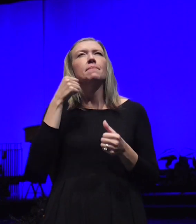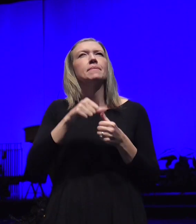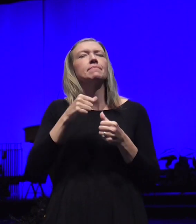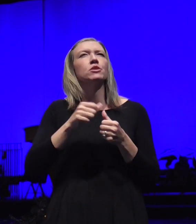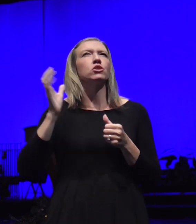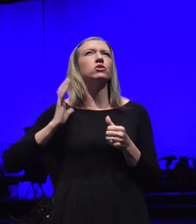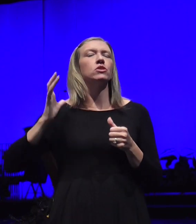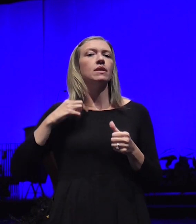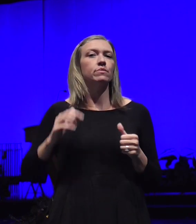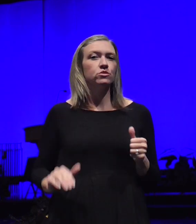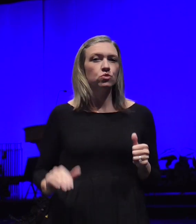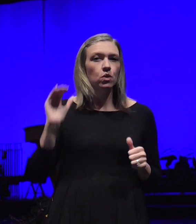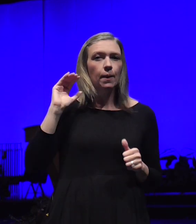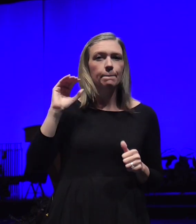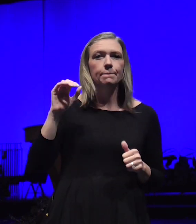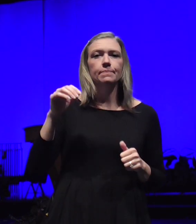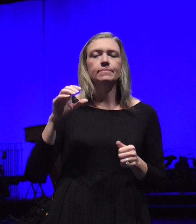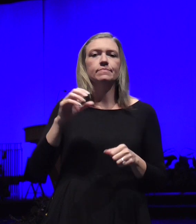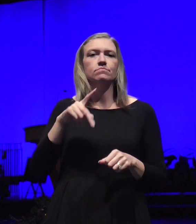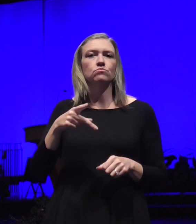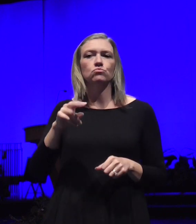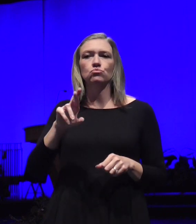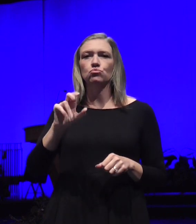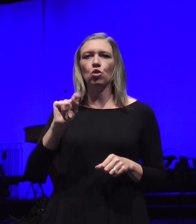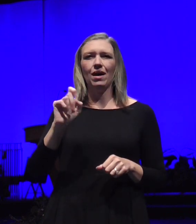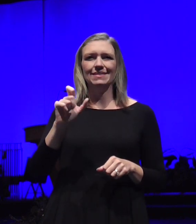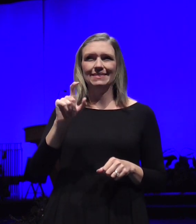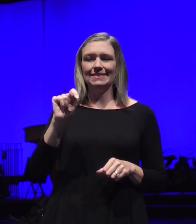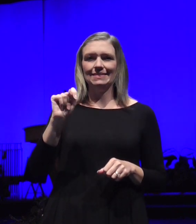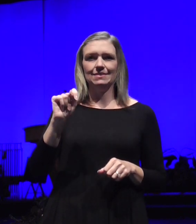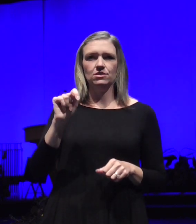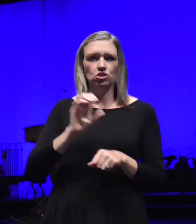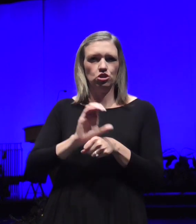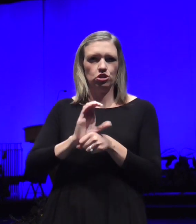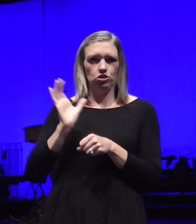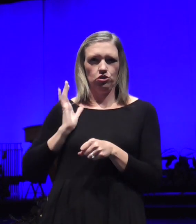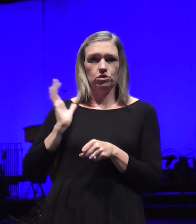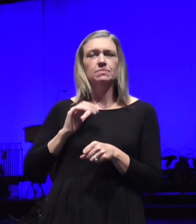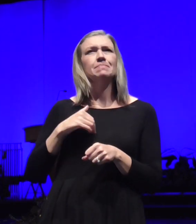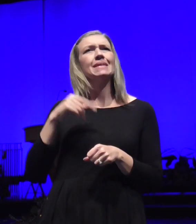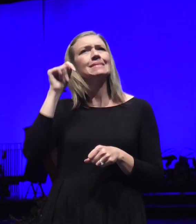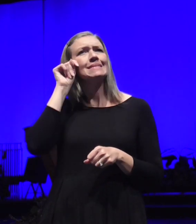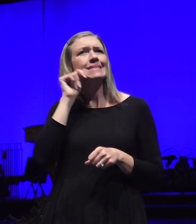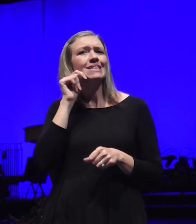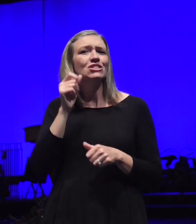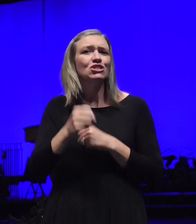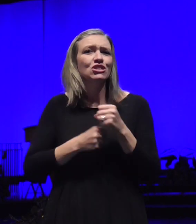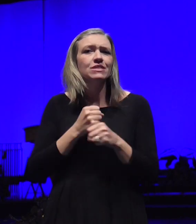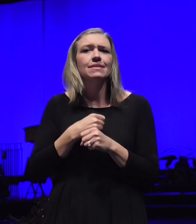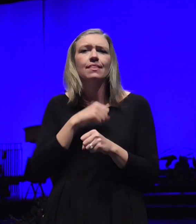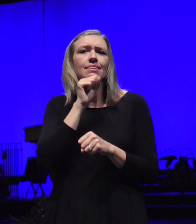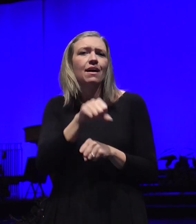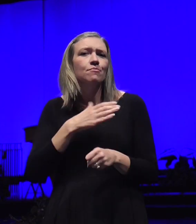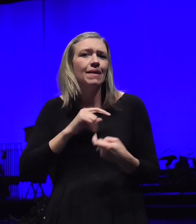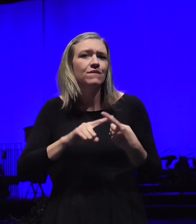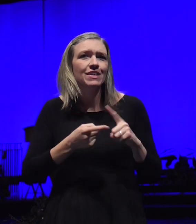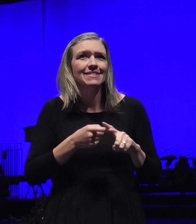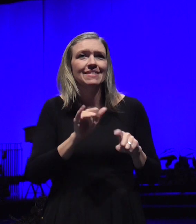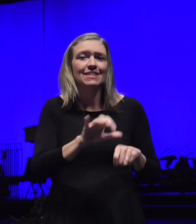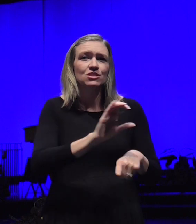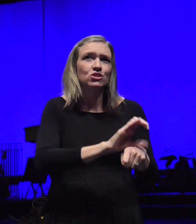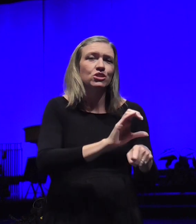was raised in Protestant churches, and even in my teenage years, even though I loved all my pals at the church, and I really liked